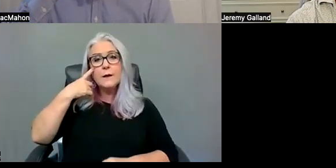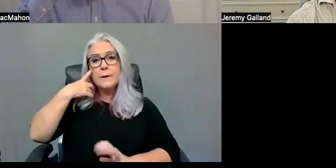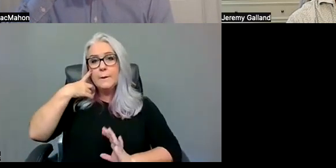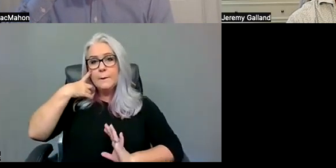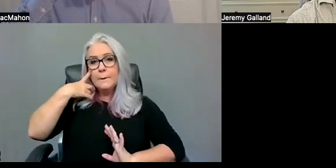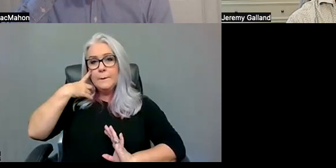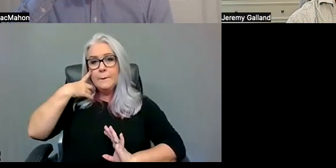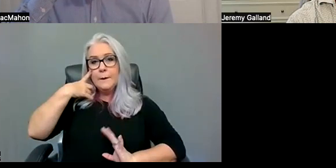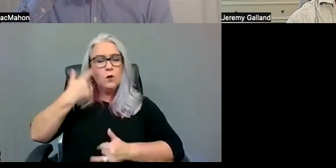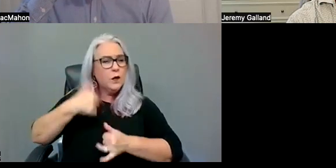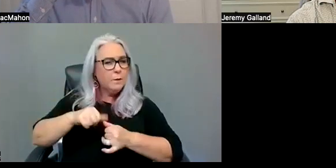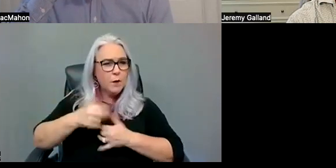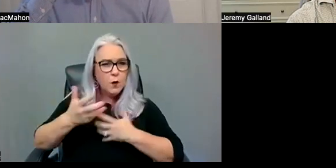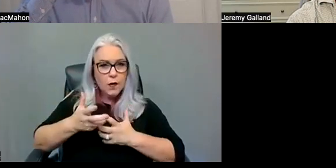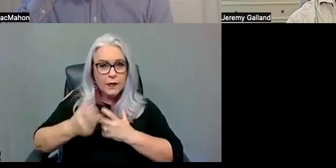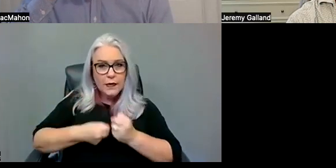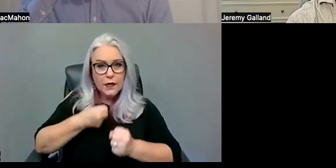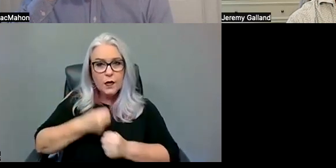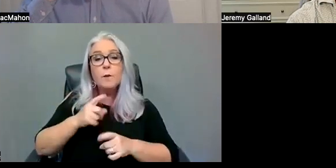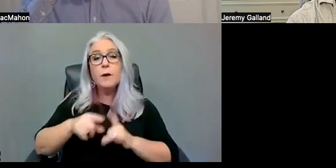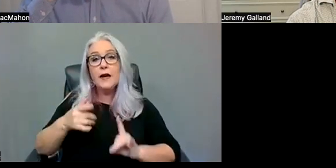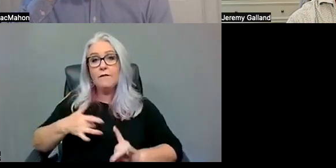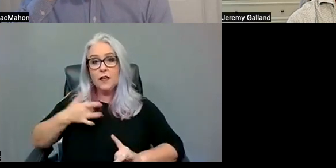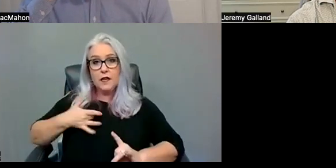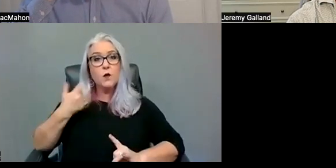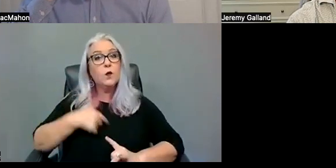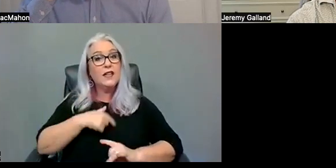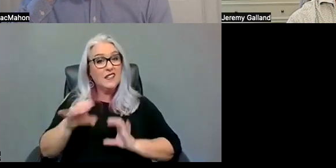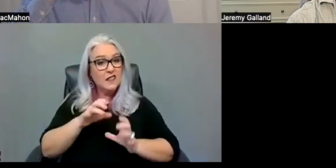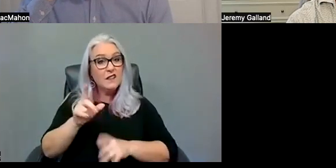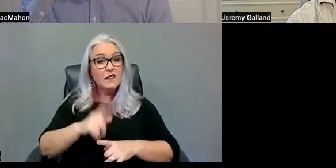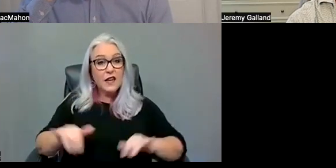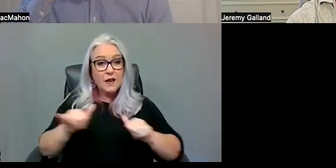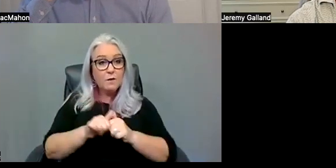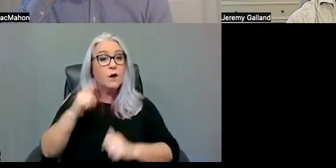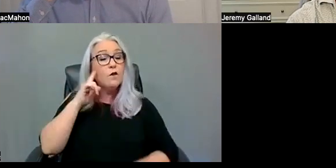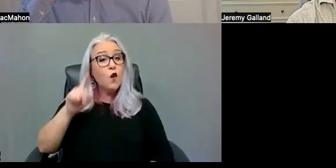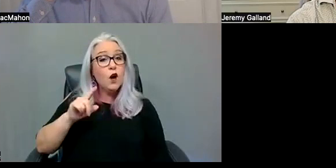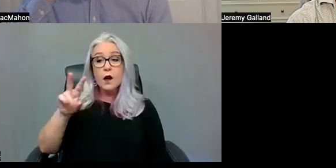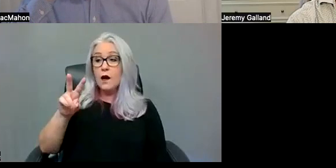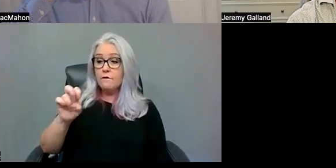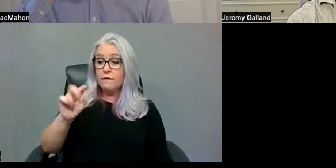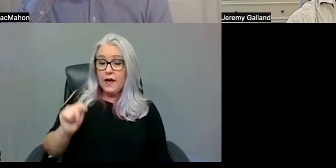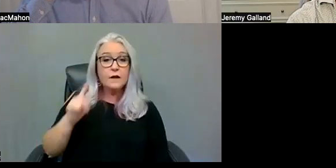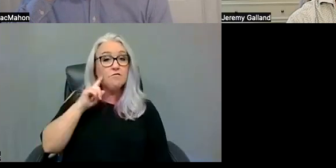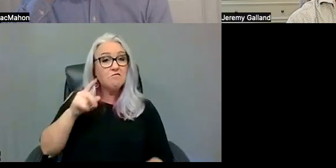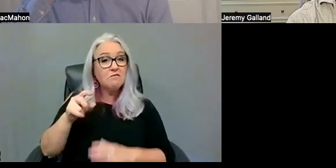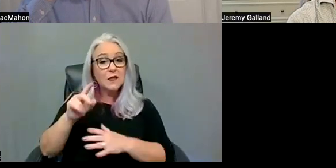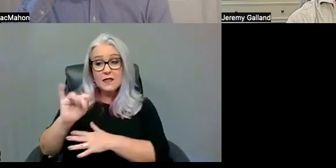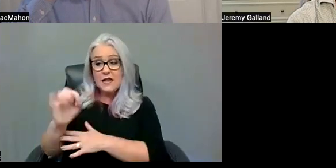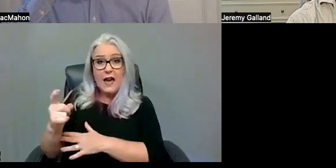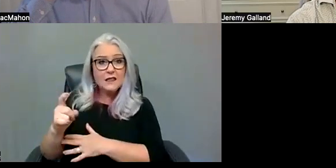can't remember what year it was, but I believe that we did the same thing for veterans where we gave a tax break.